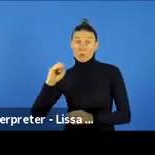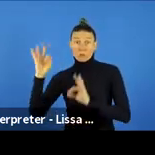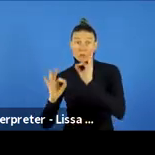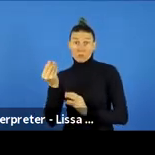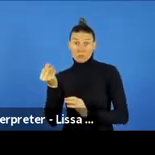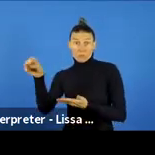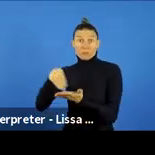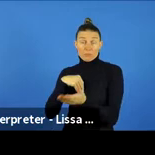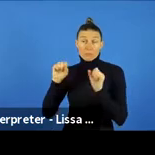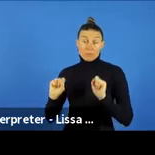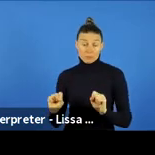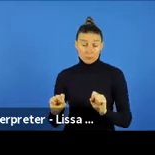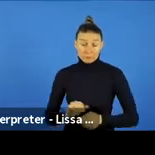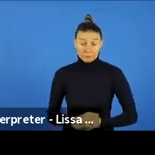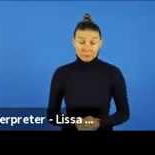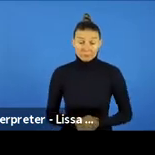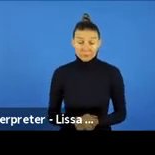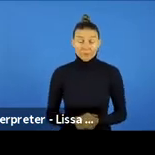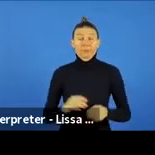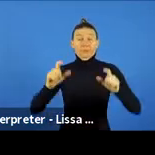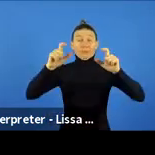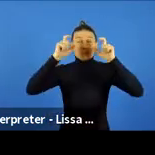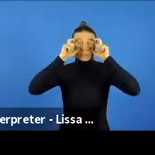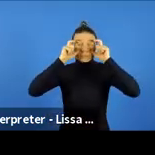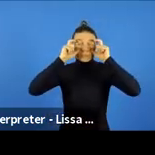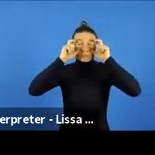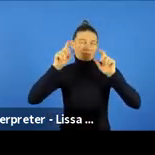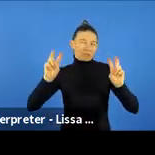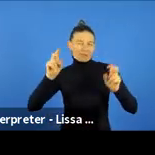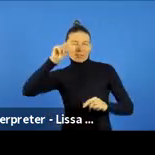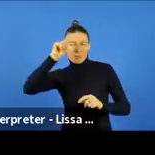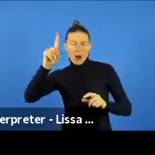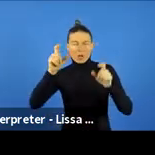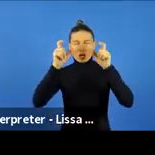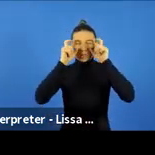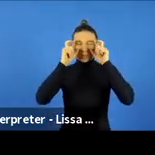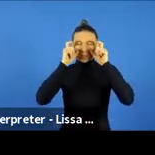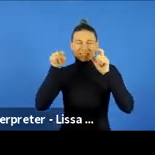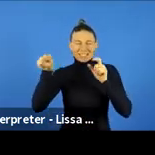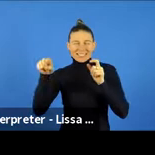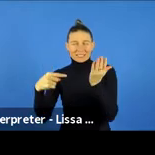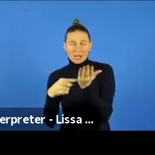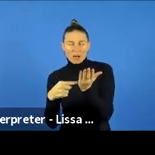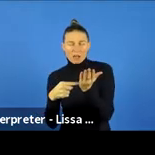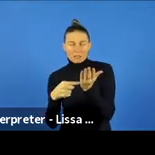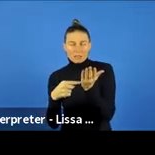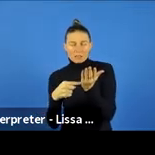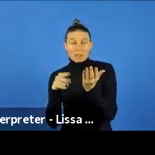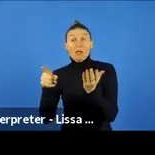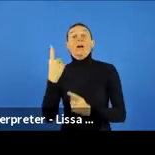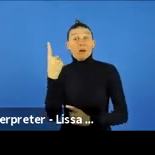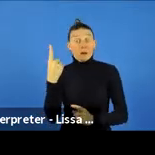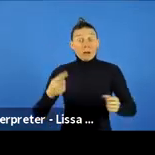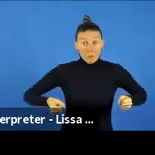The advantage of the smart glass technology is not only the ability to control the